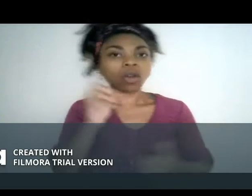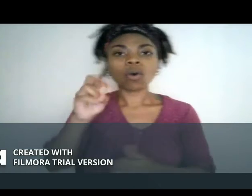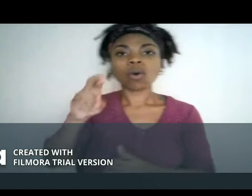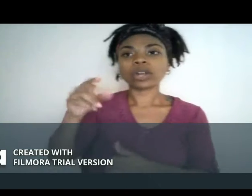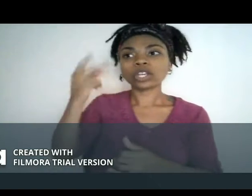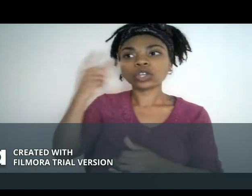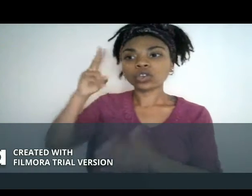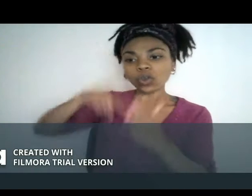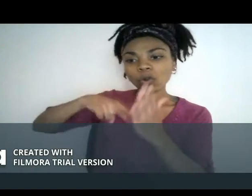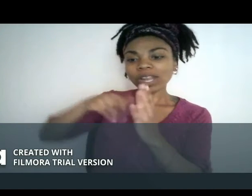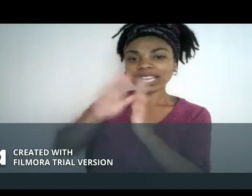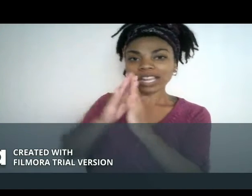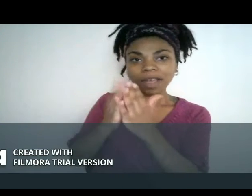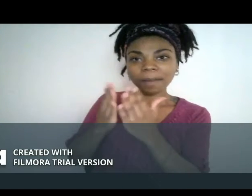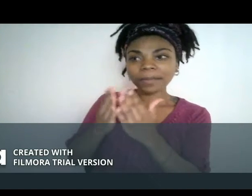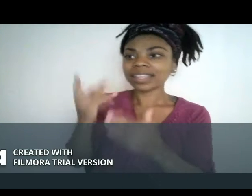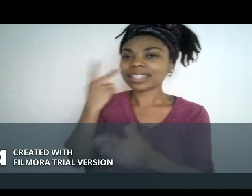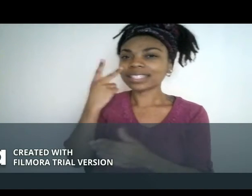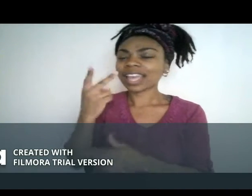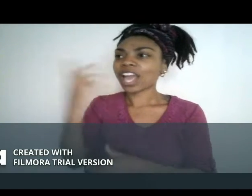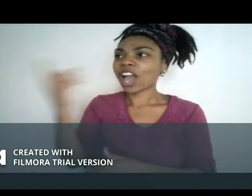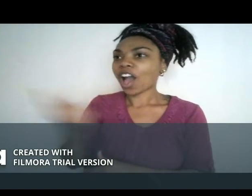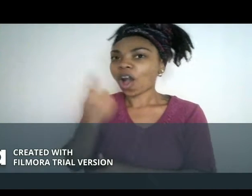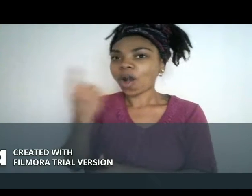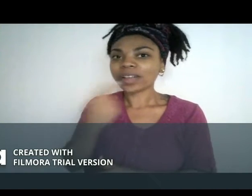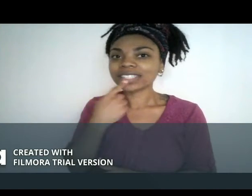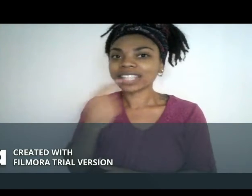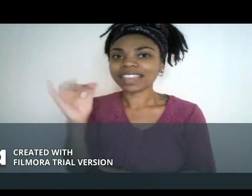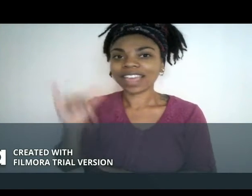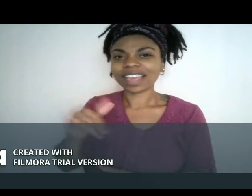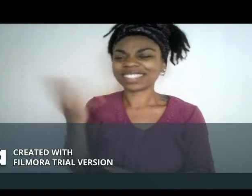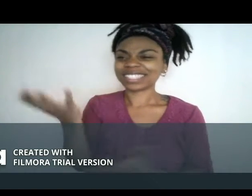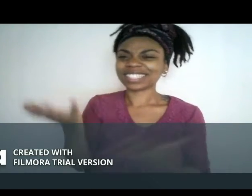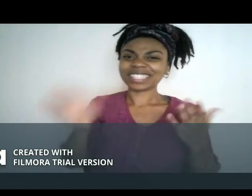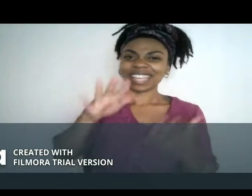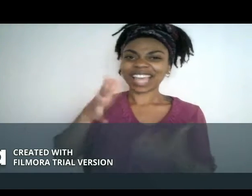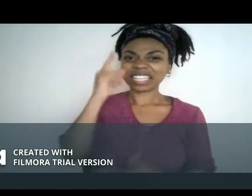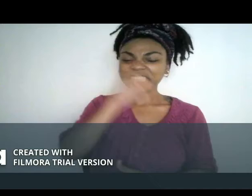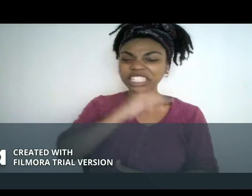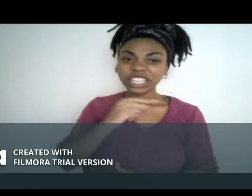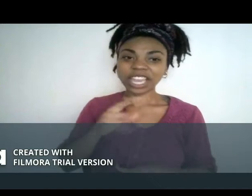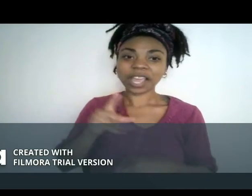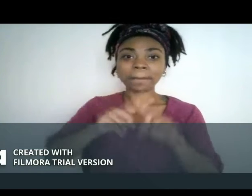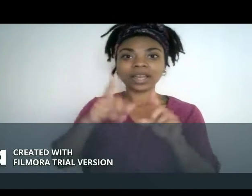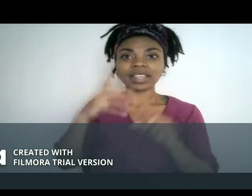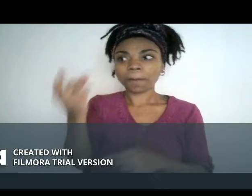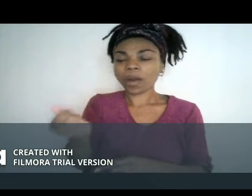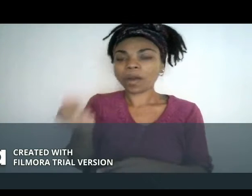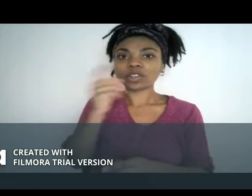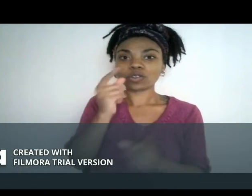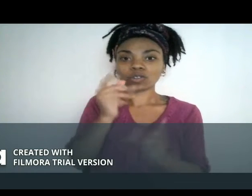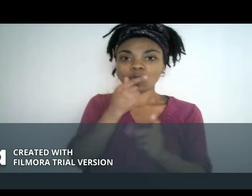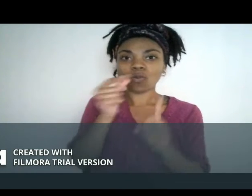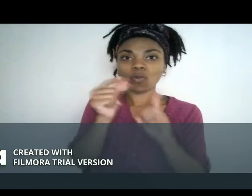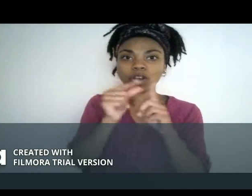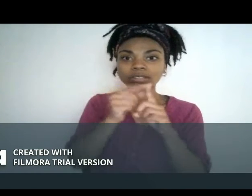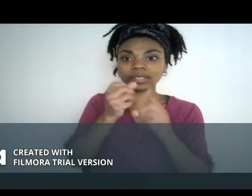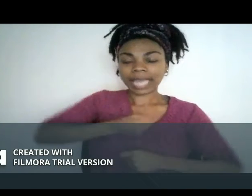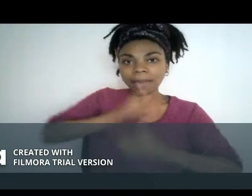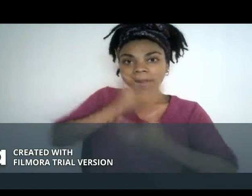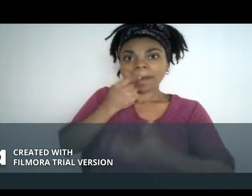kind of seems like a little cliche. It's like everybody says that. But I'm telling you, the moment that those words came out my mouth, I